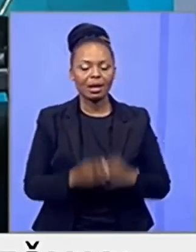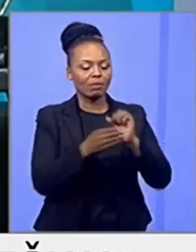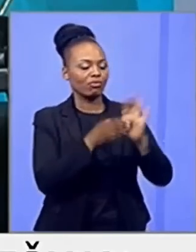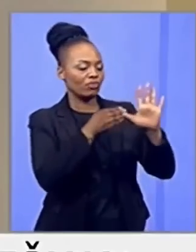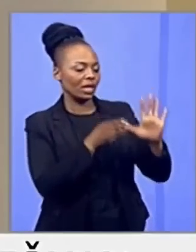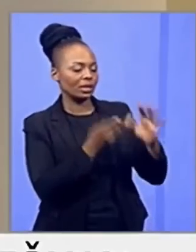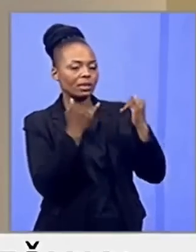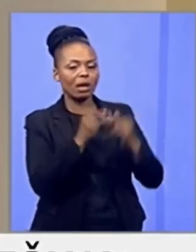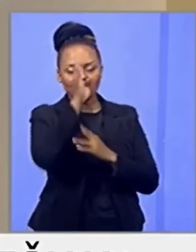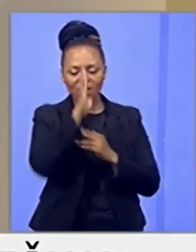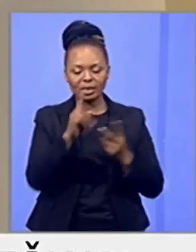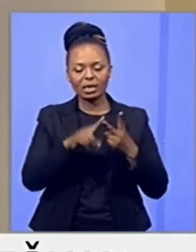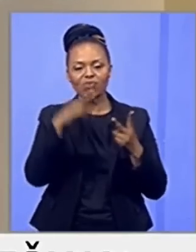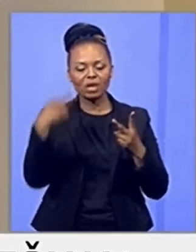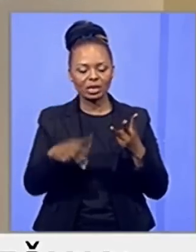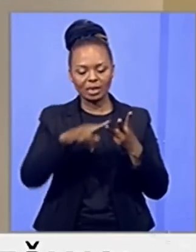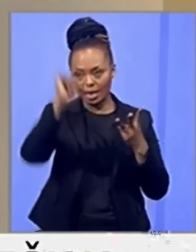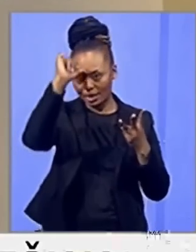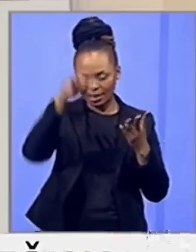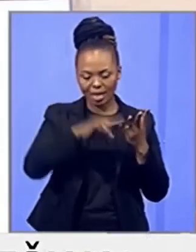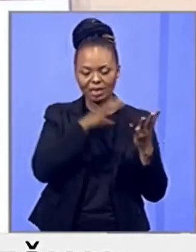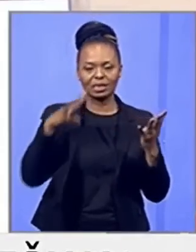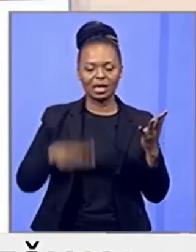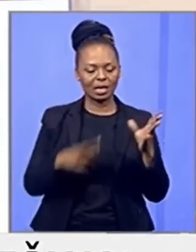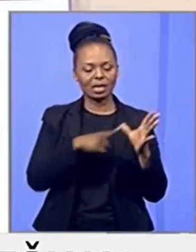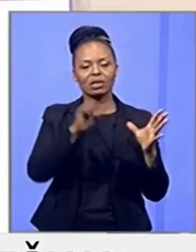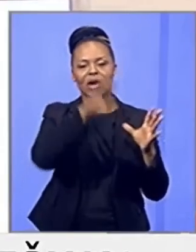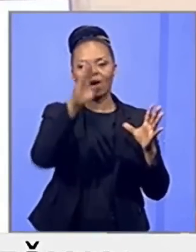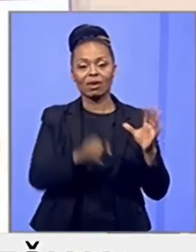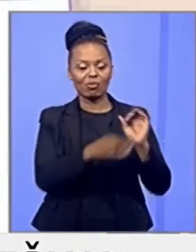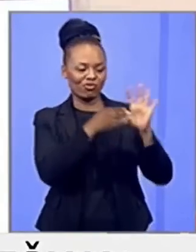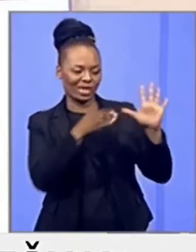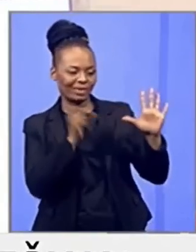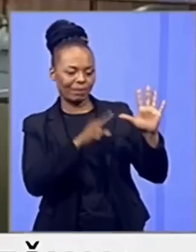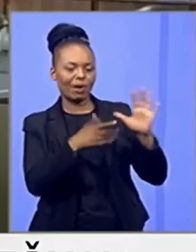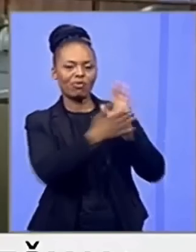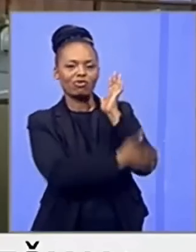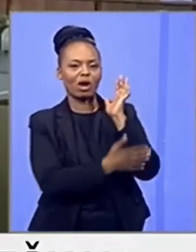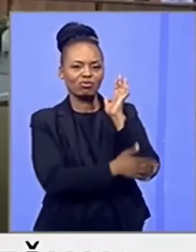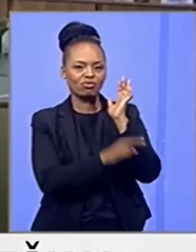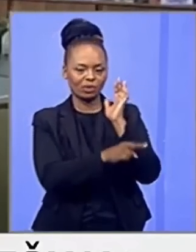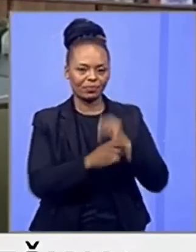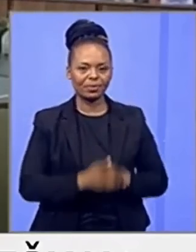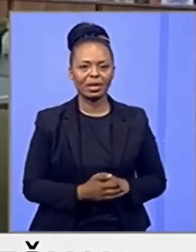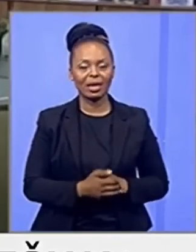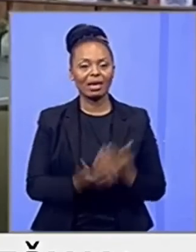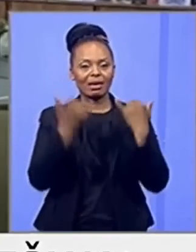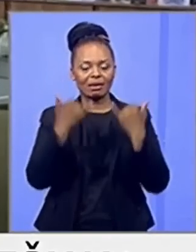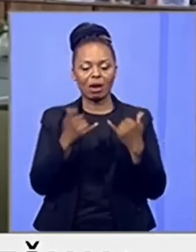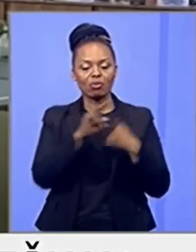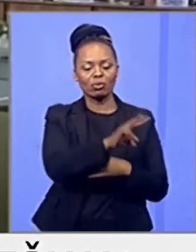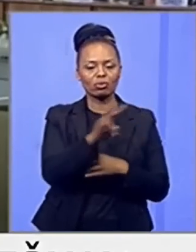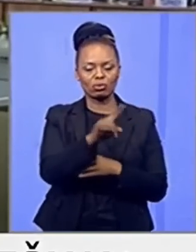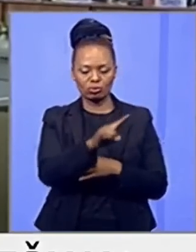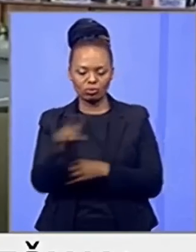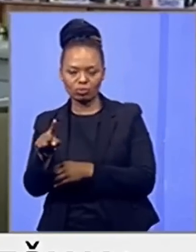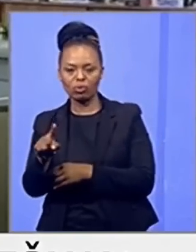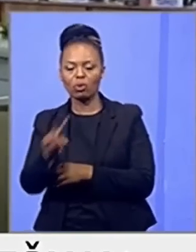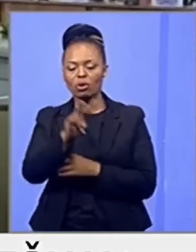di etša Brazil, Russia, India, China le Afrika Borwa. Gomme kopano kgothe ye e ya go thoma ka la 22 go fihla